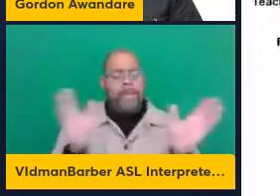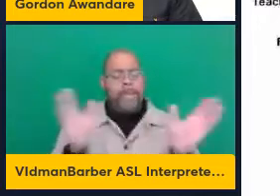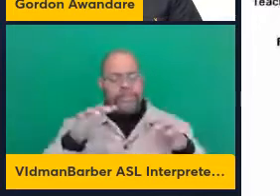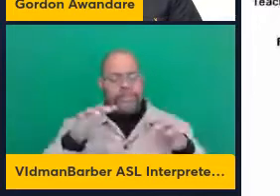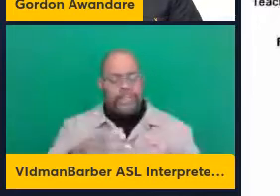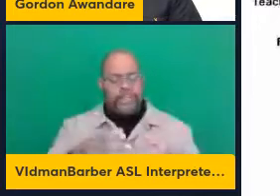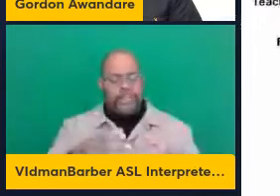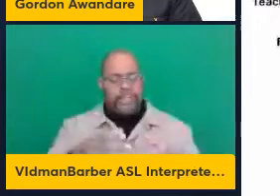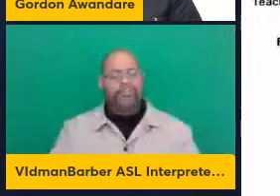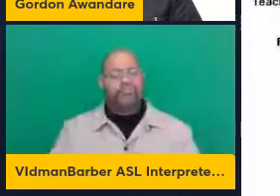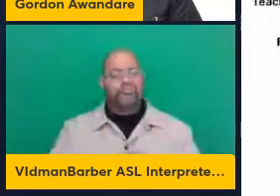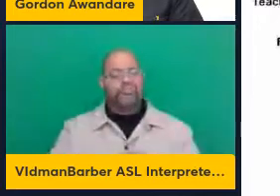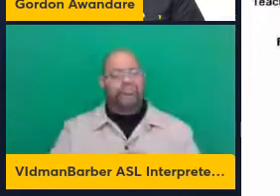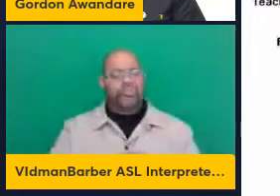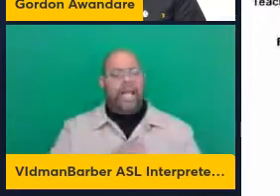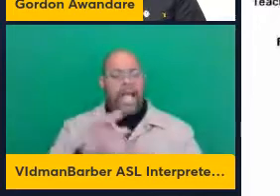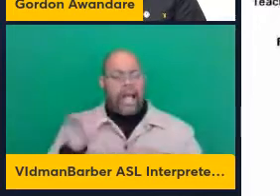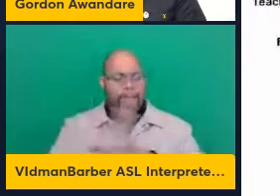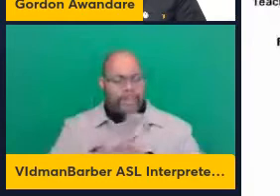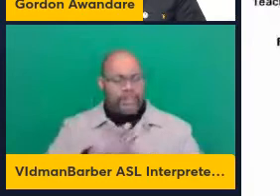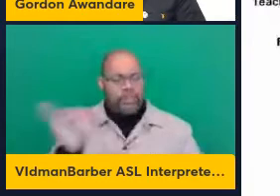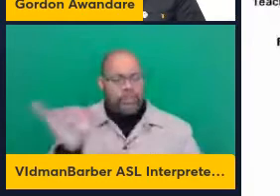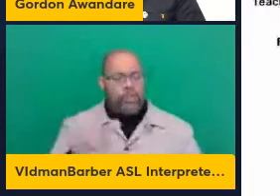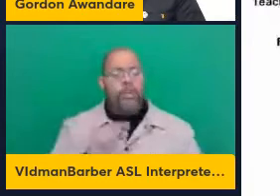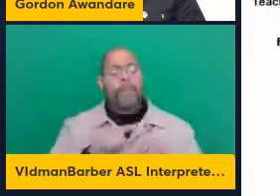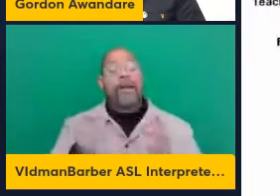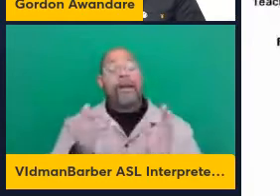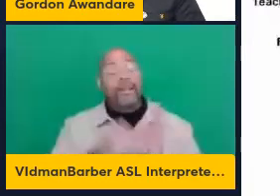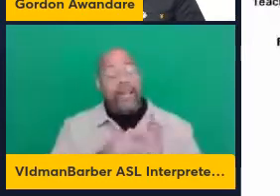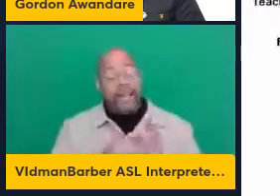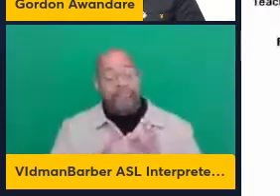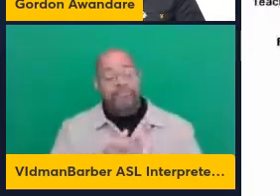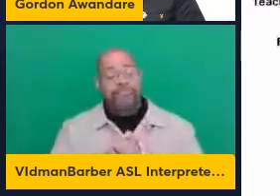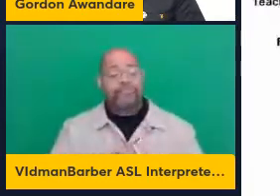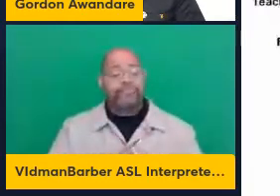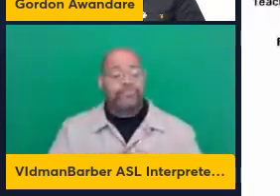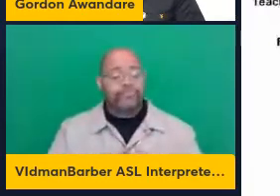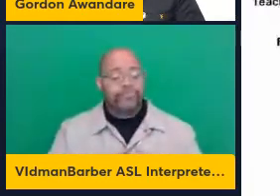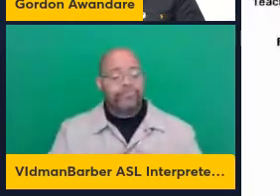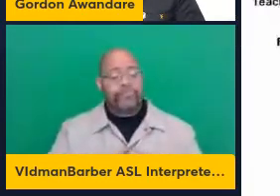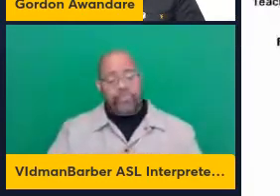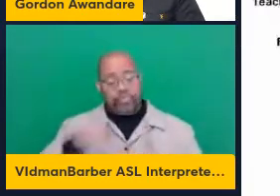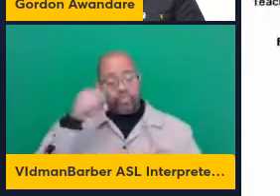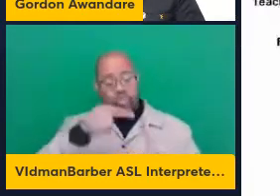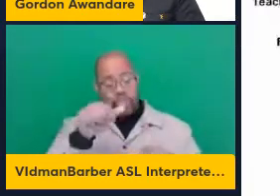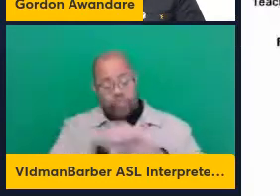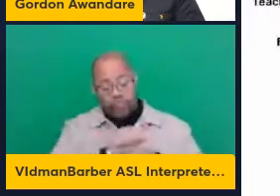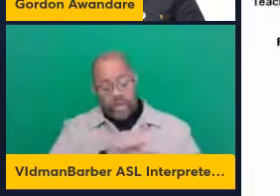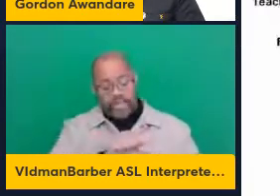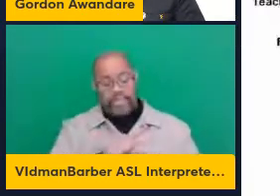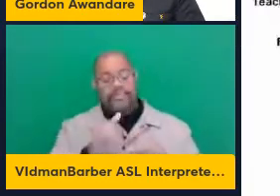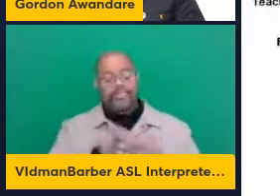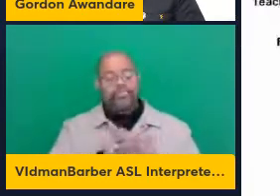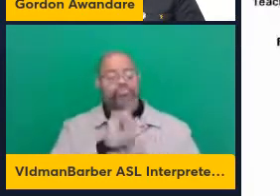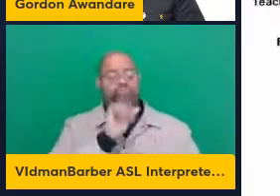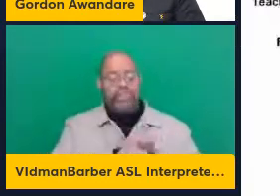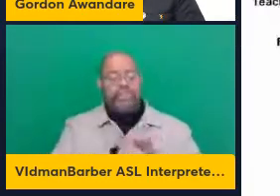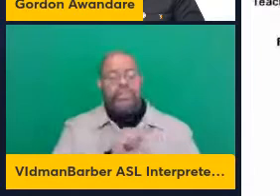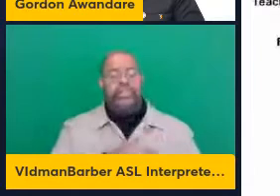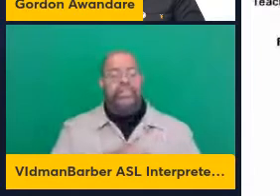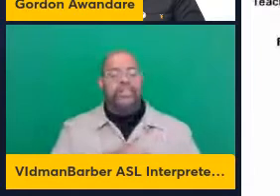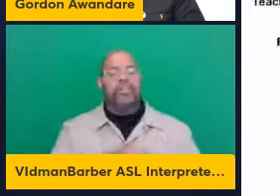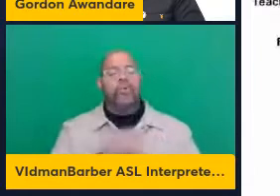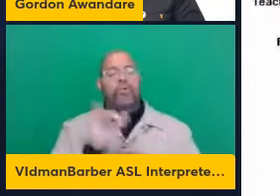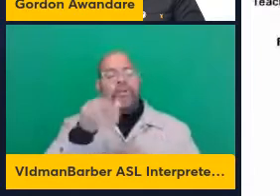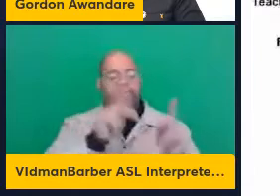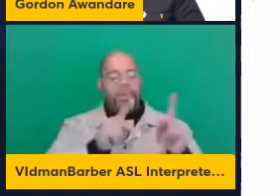then industry as well. But again, the target of our training is really where these